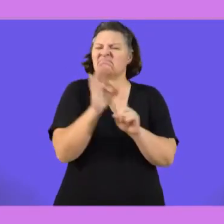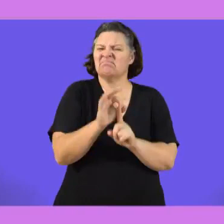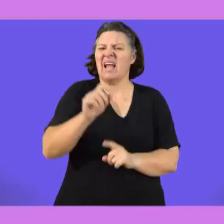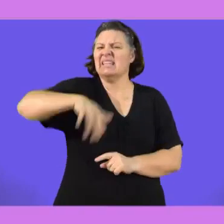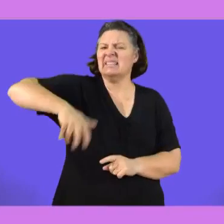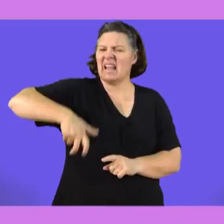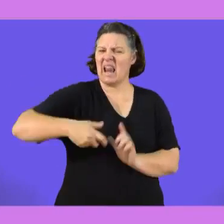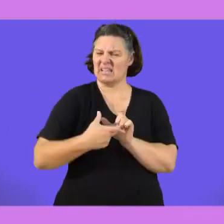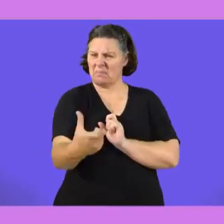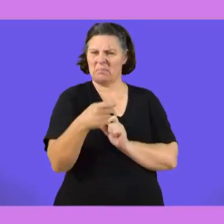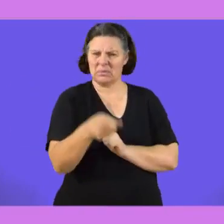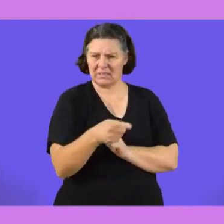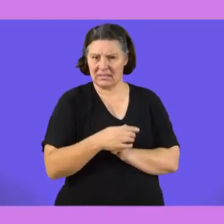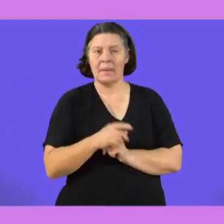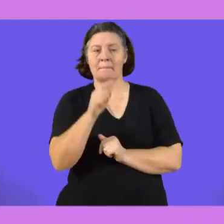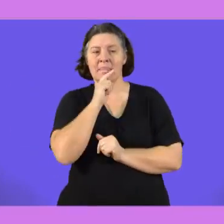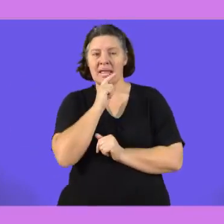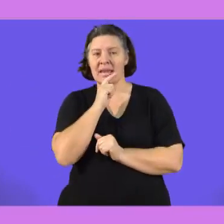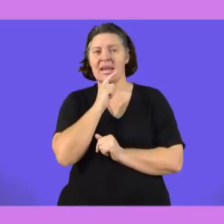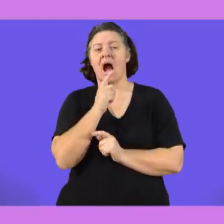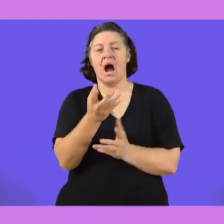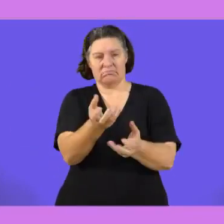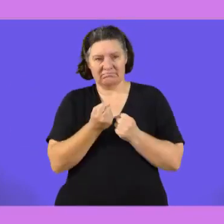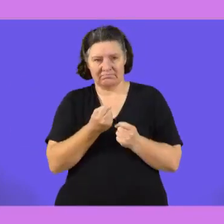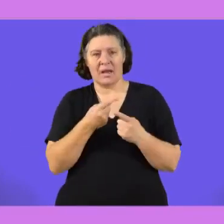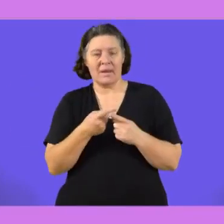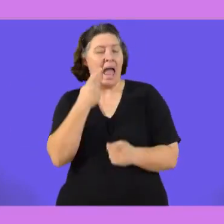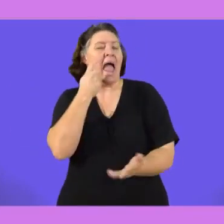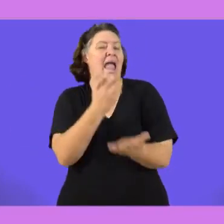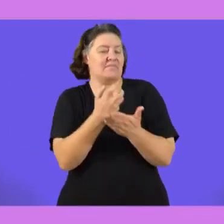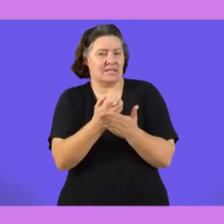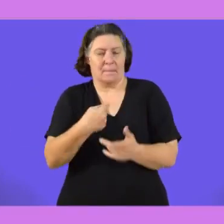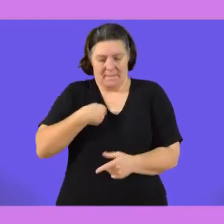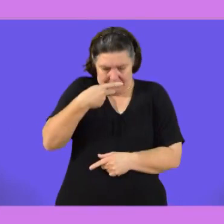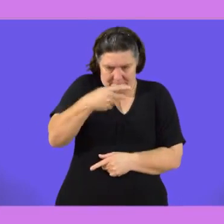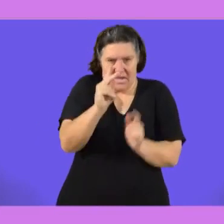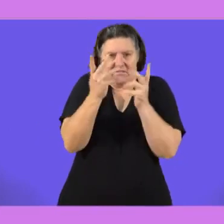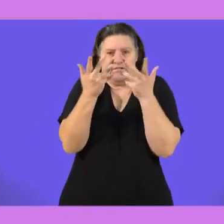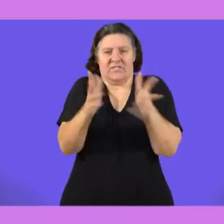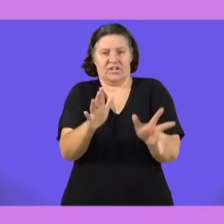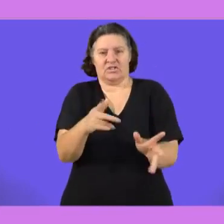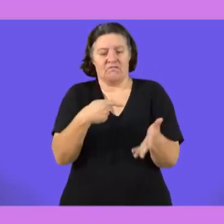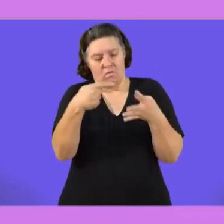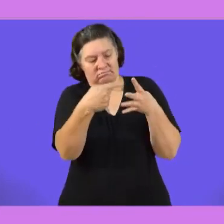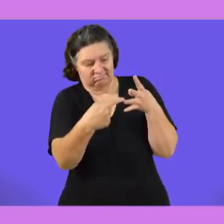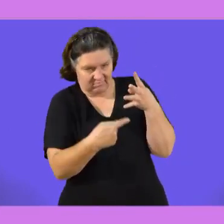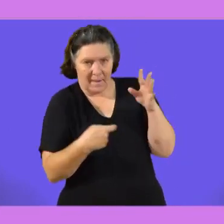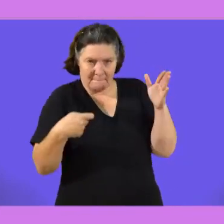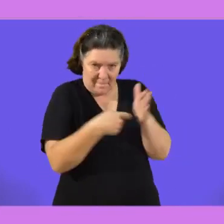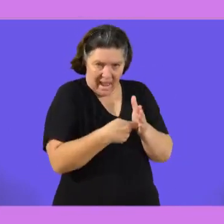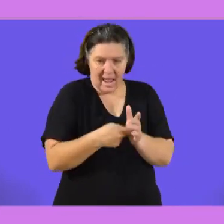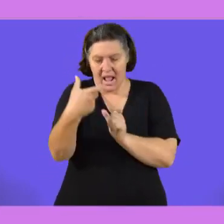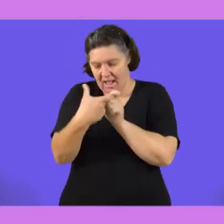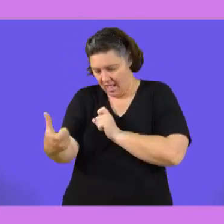important? What exactly is a till slip? A till slip is a receipt that acts as evidence of payments for